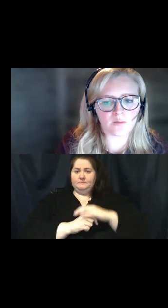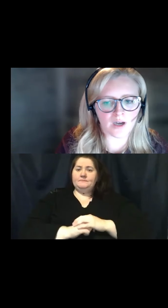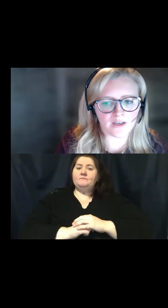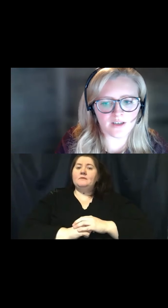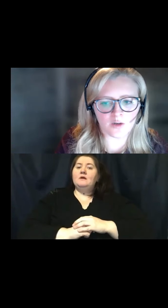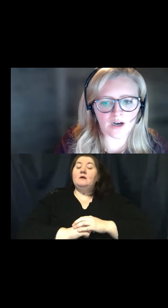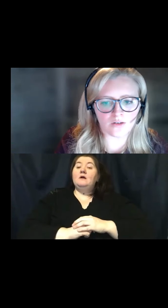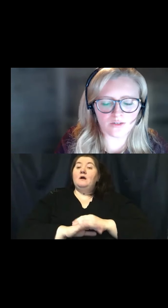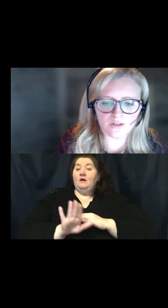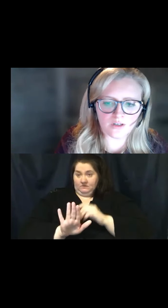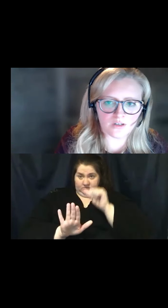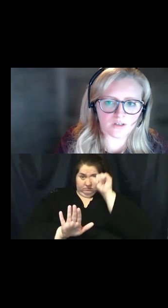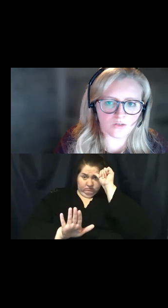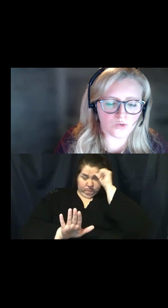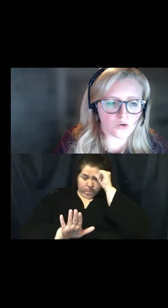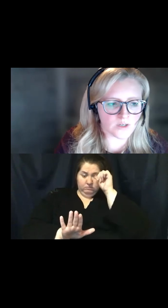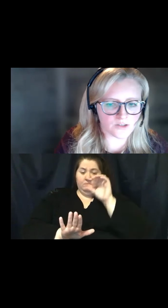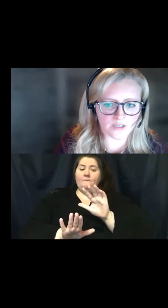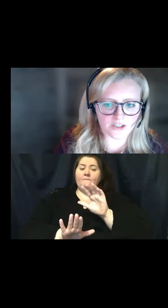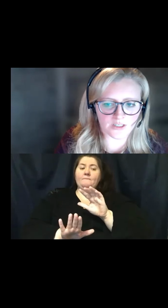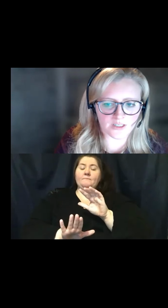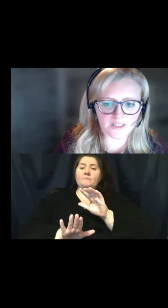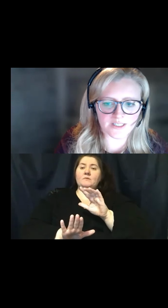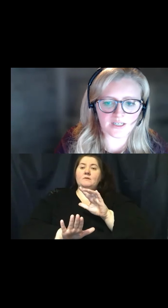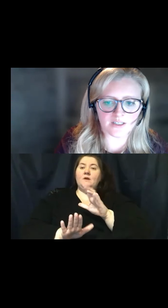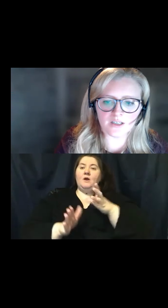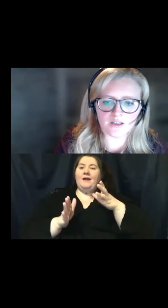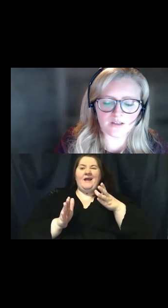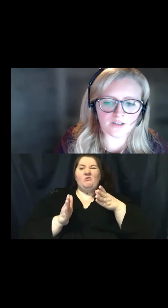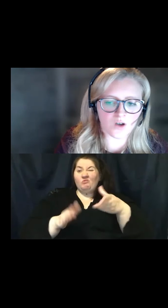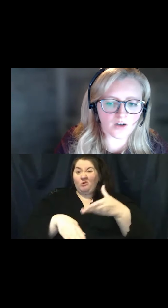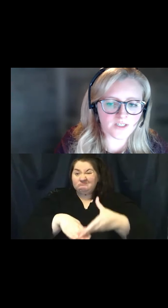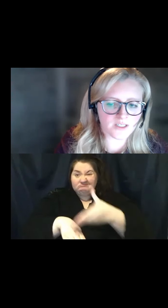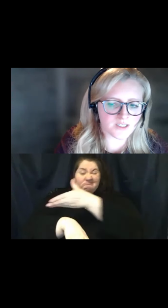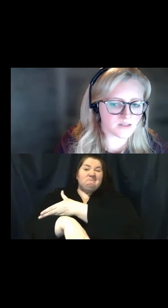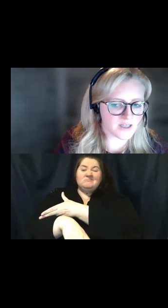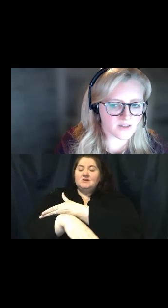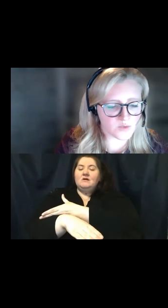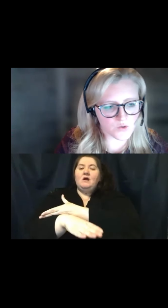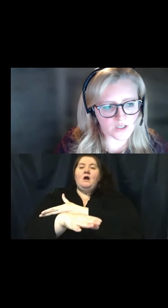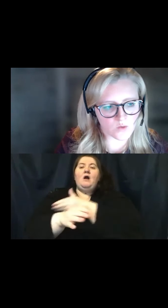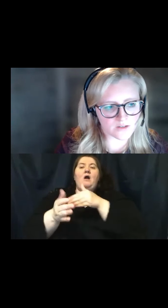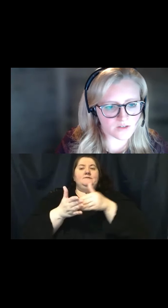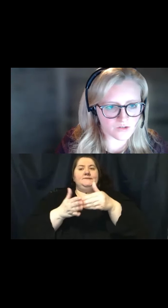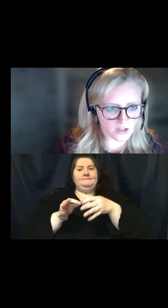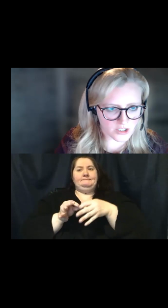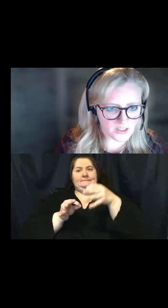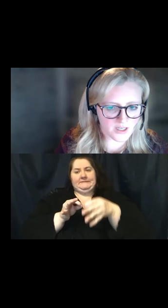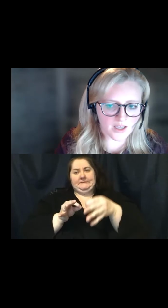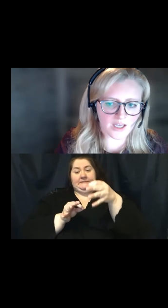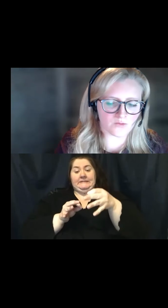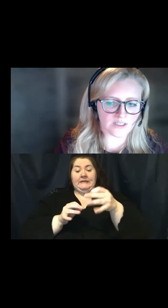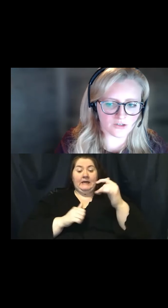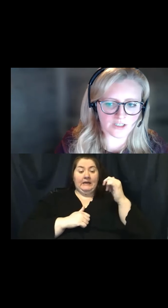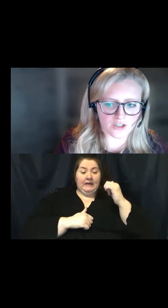Something to keep in mind about road restoration is that there is often a delay between when